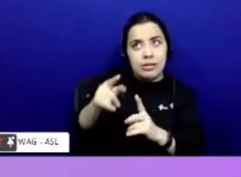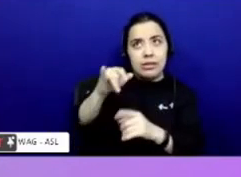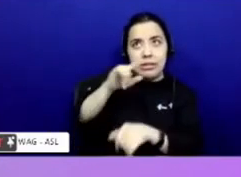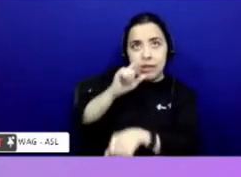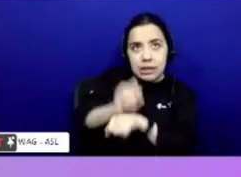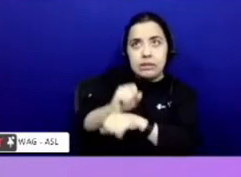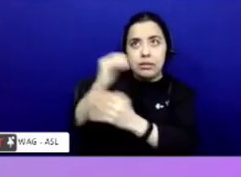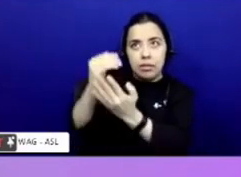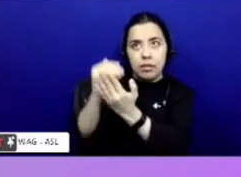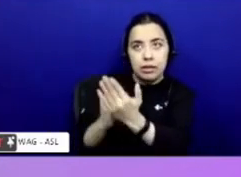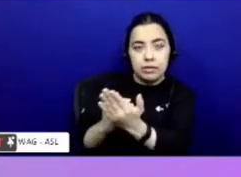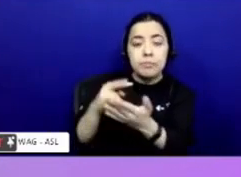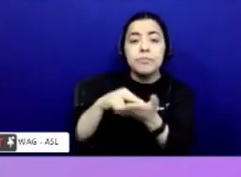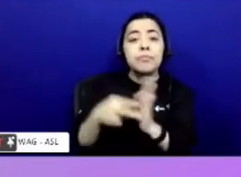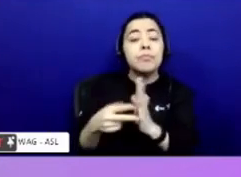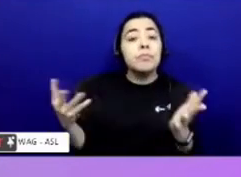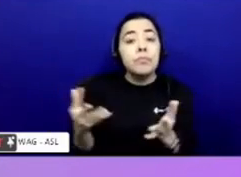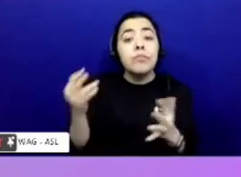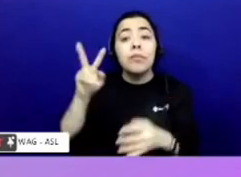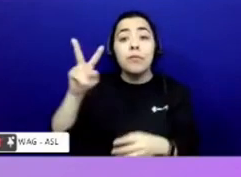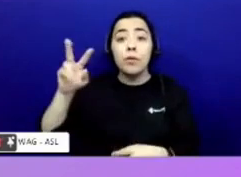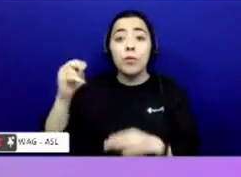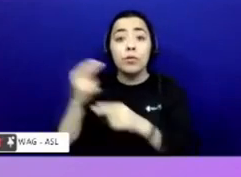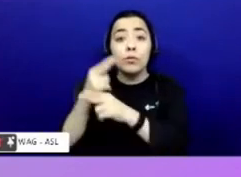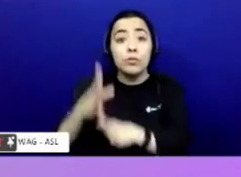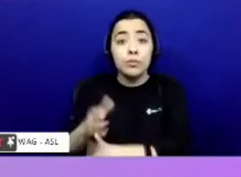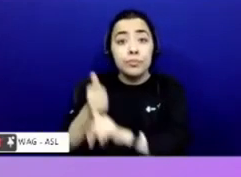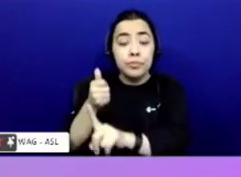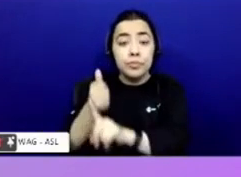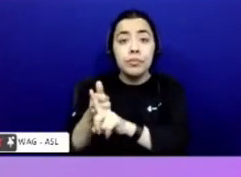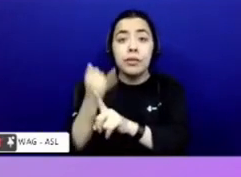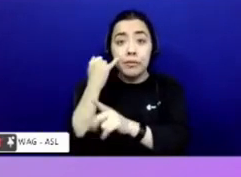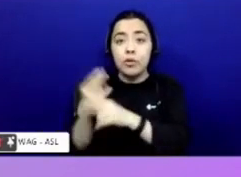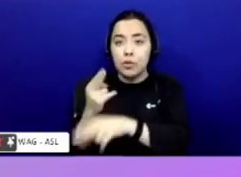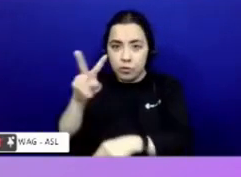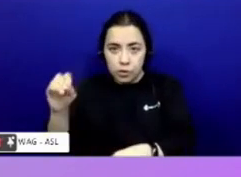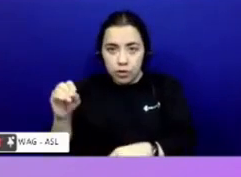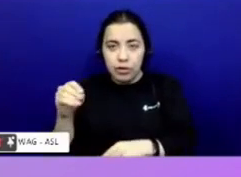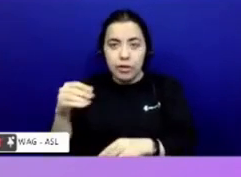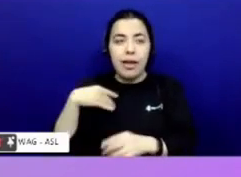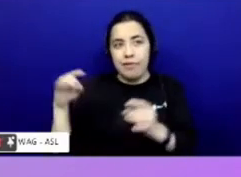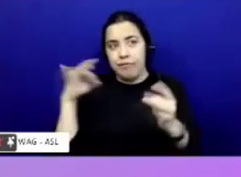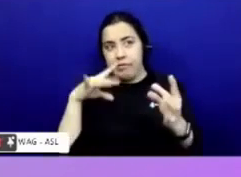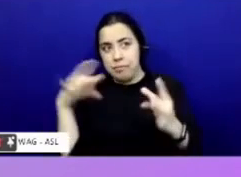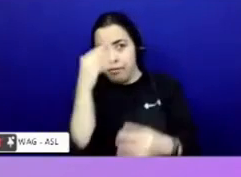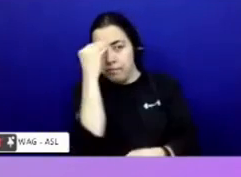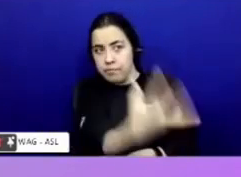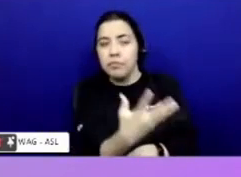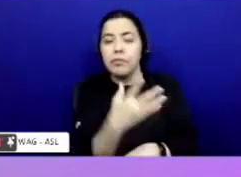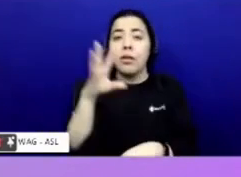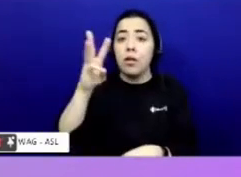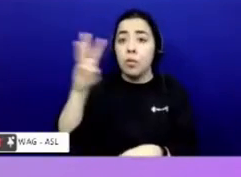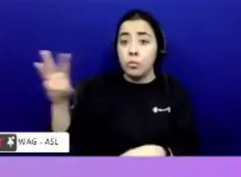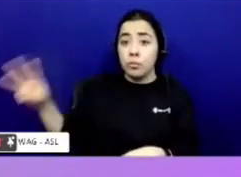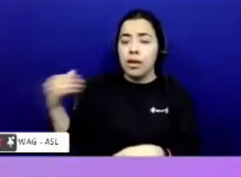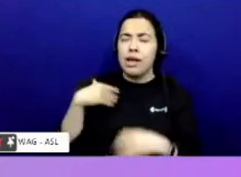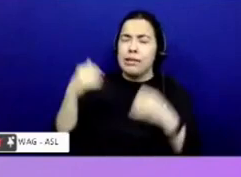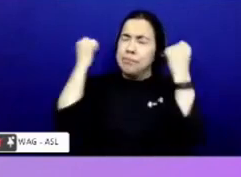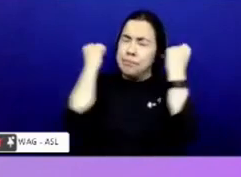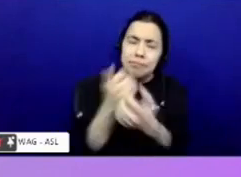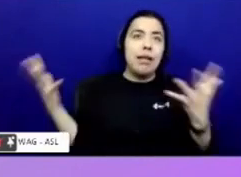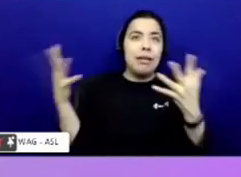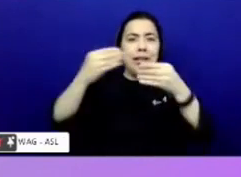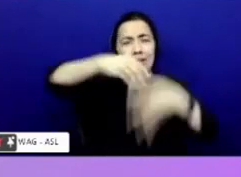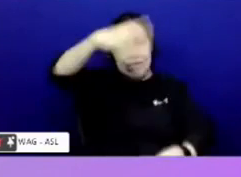the gist of this here is that voiceover users provided feedback to voiceover and WebKit that said the web is full of too many lists. It's